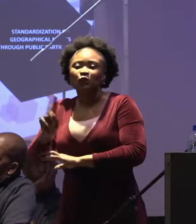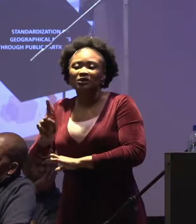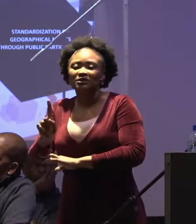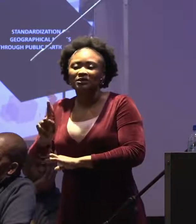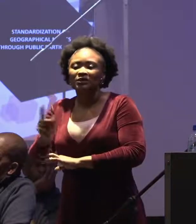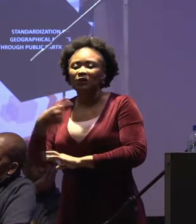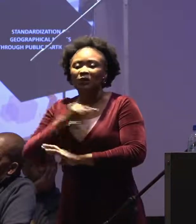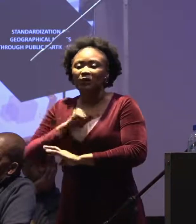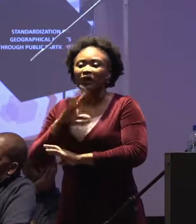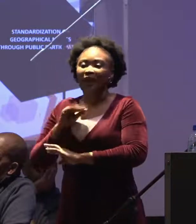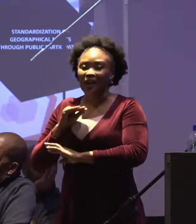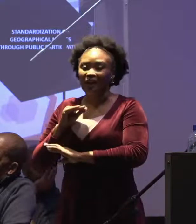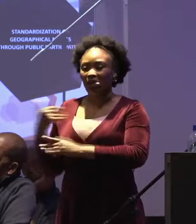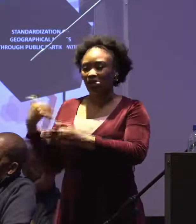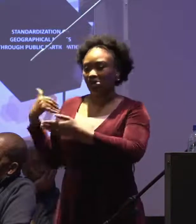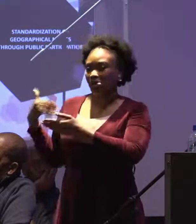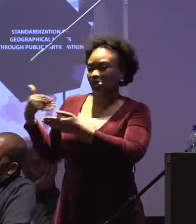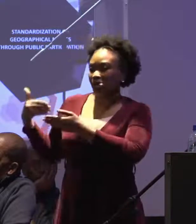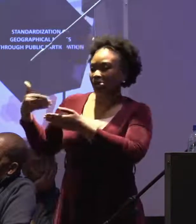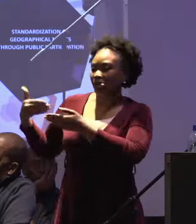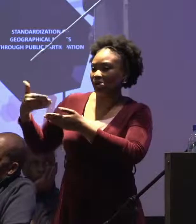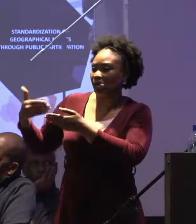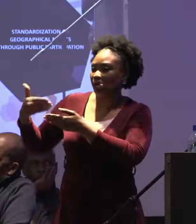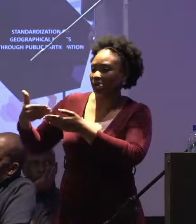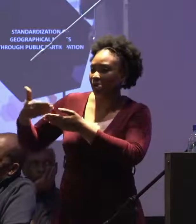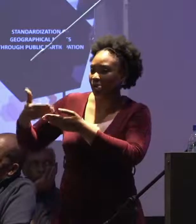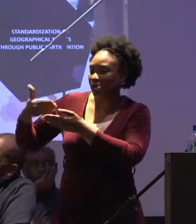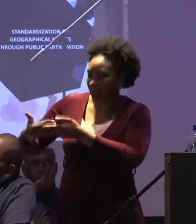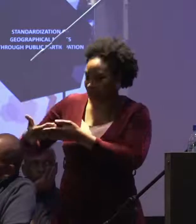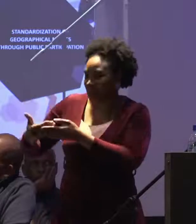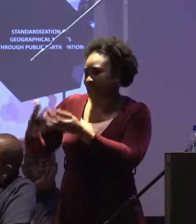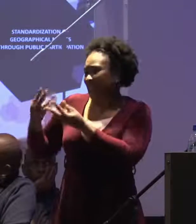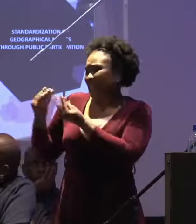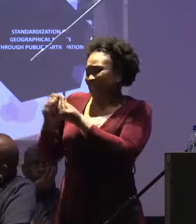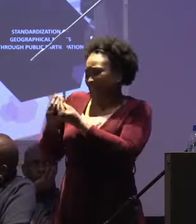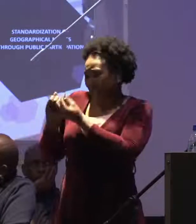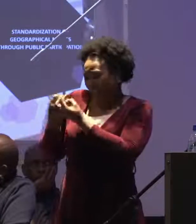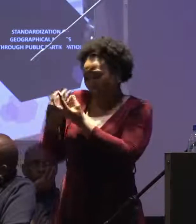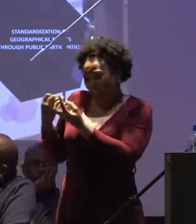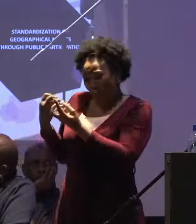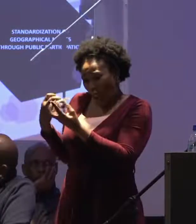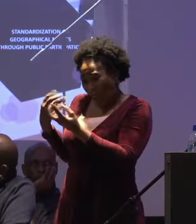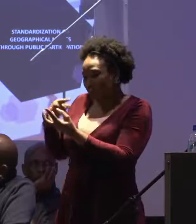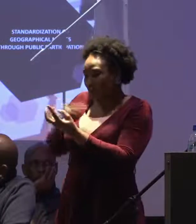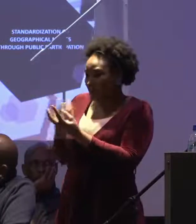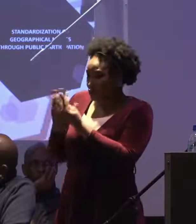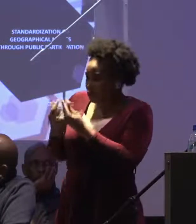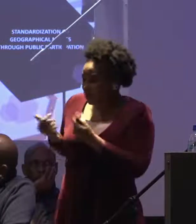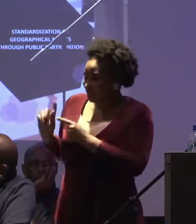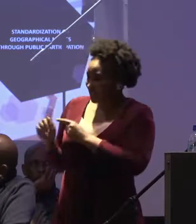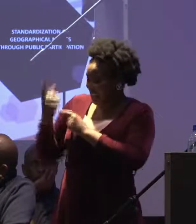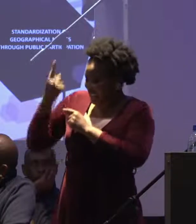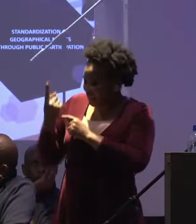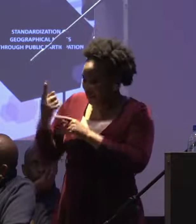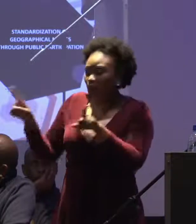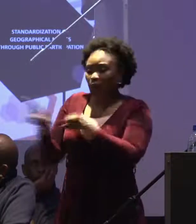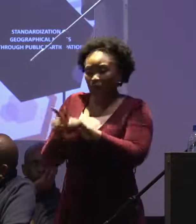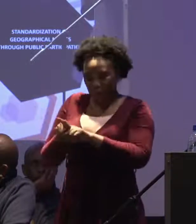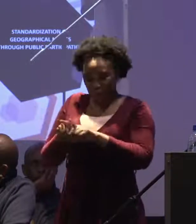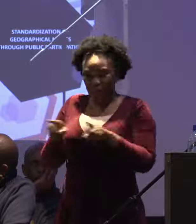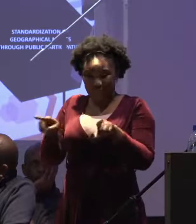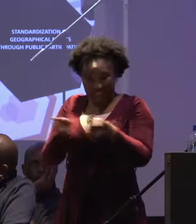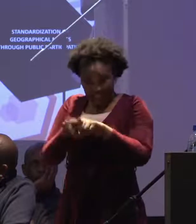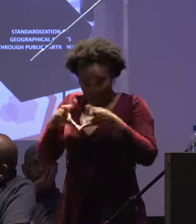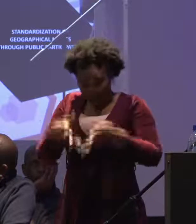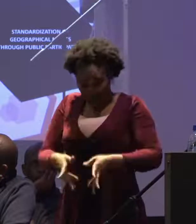backlog as South Africa for many other things, including this agenda. And we are